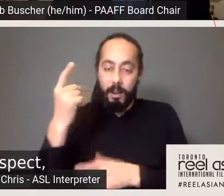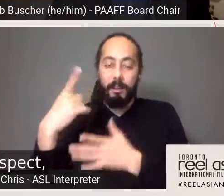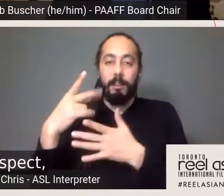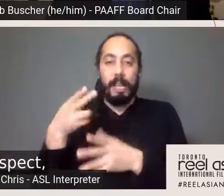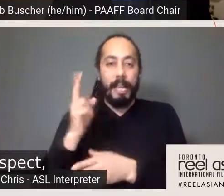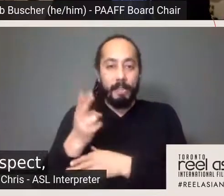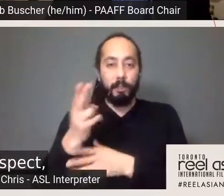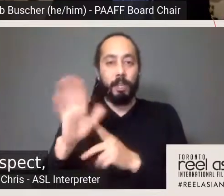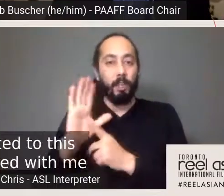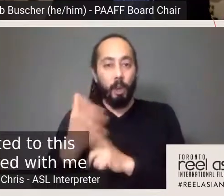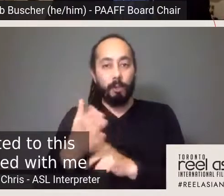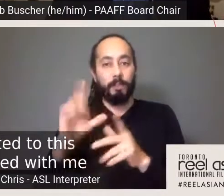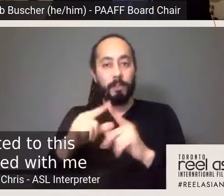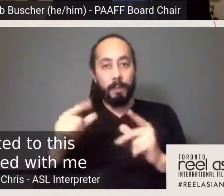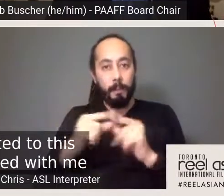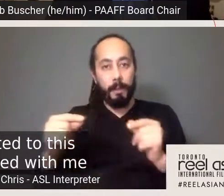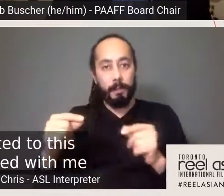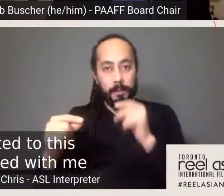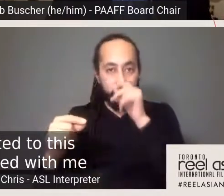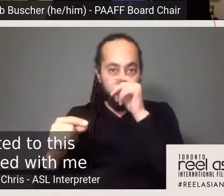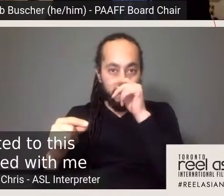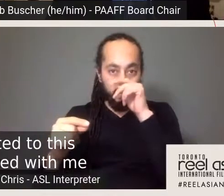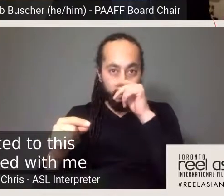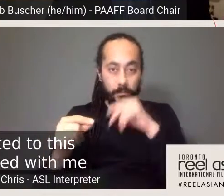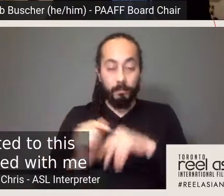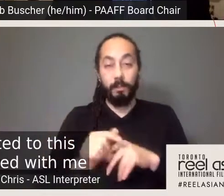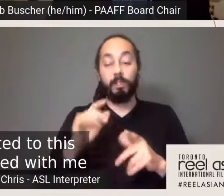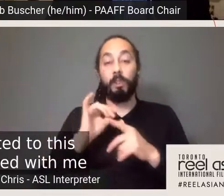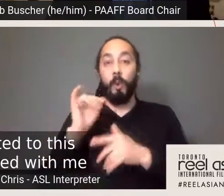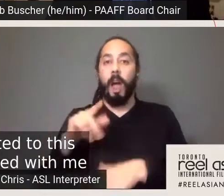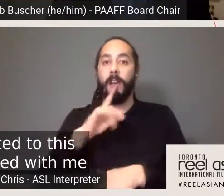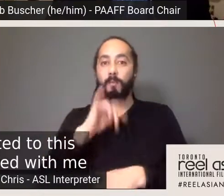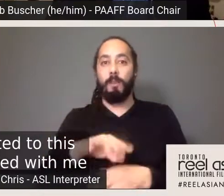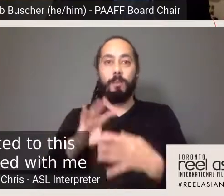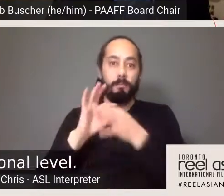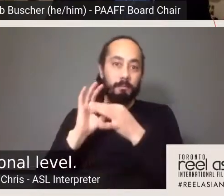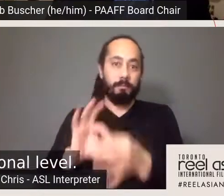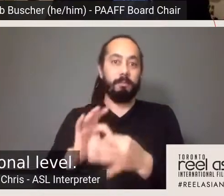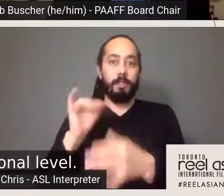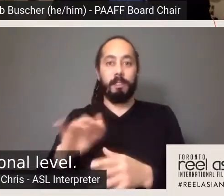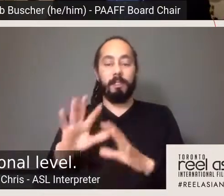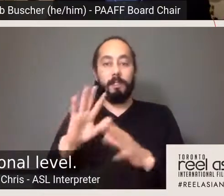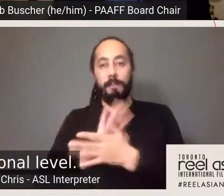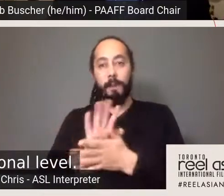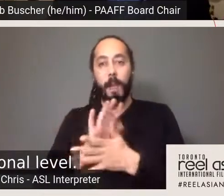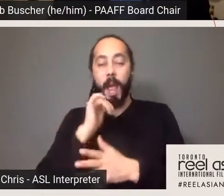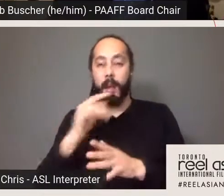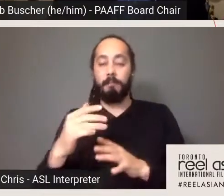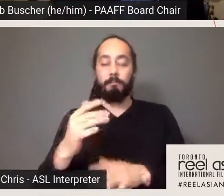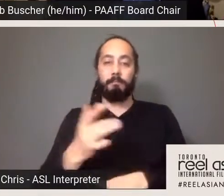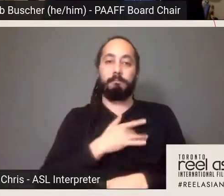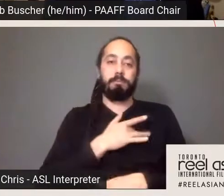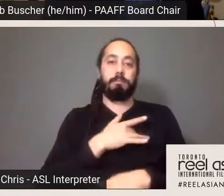So in that respect, I very much related to this film, and it resonated with me on a deeply personal level.